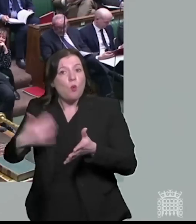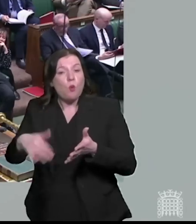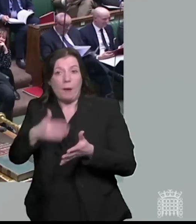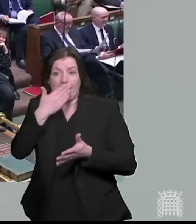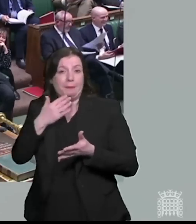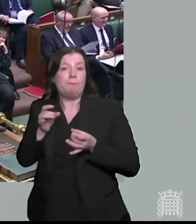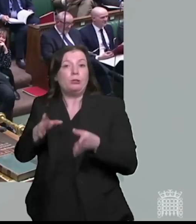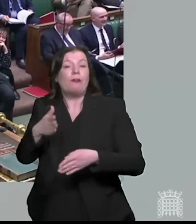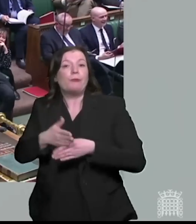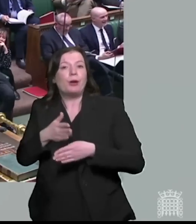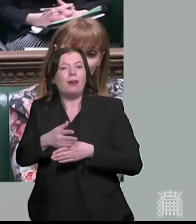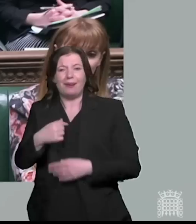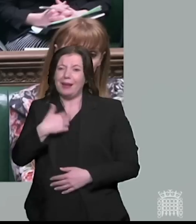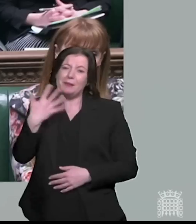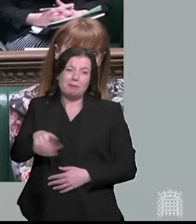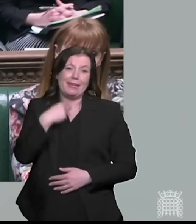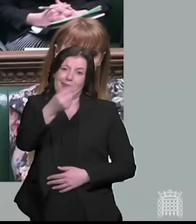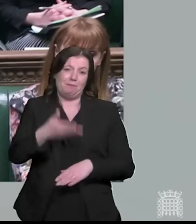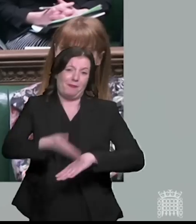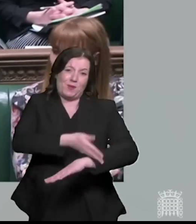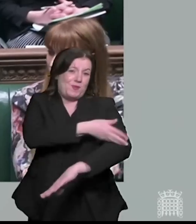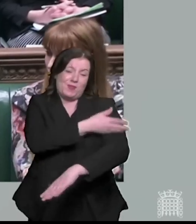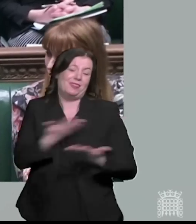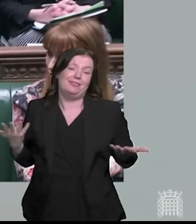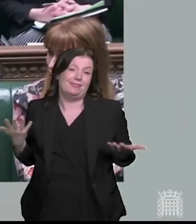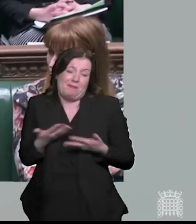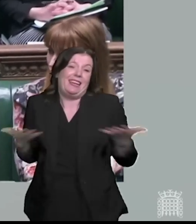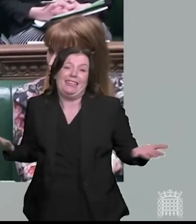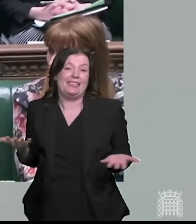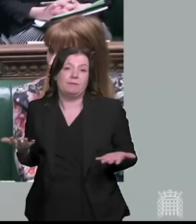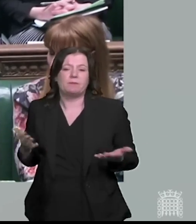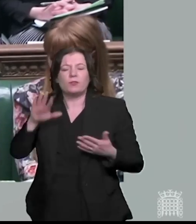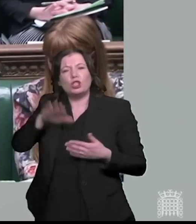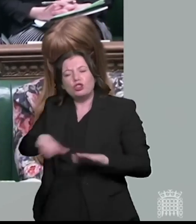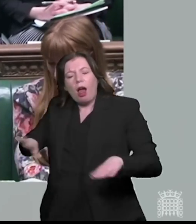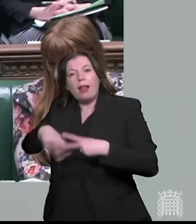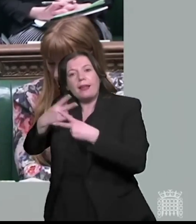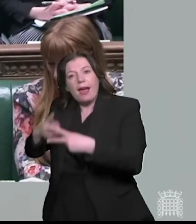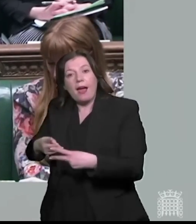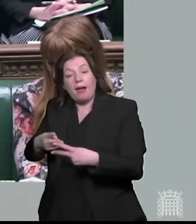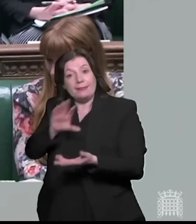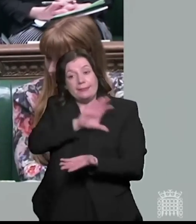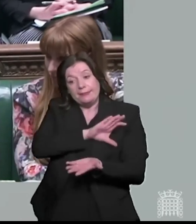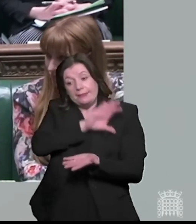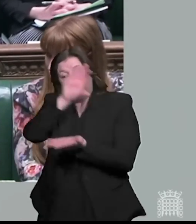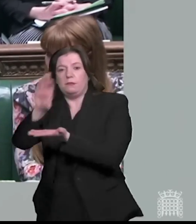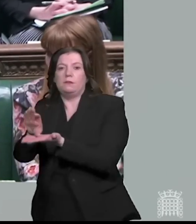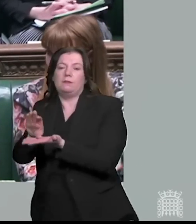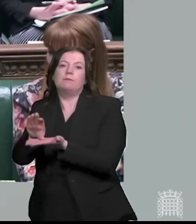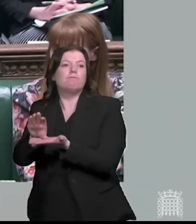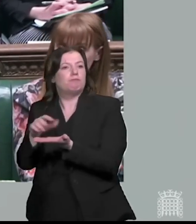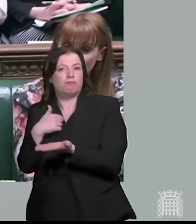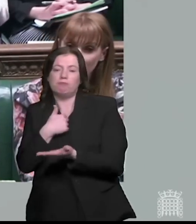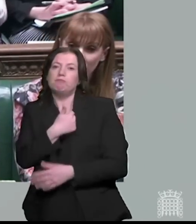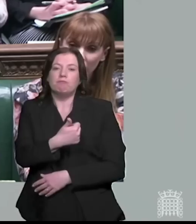We've made the case for reform. But on childcare, of course, more money in the system is obviously a good